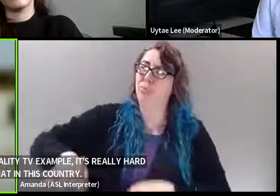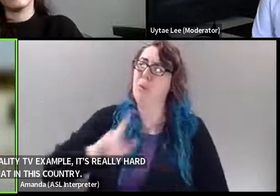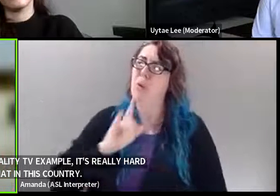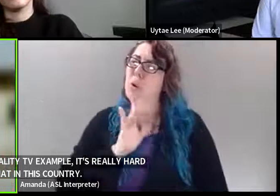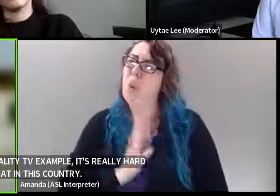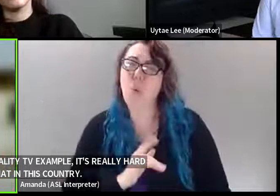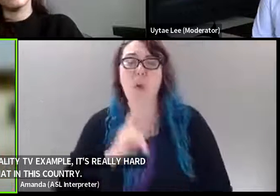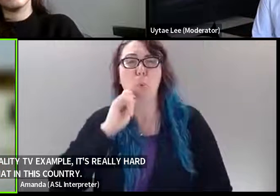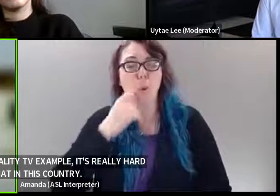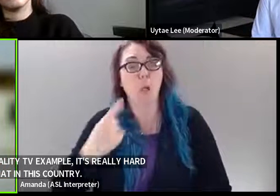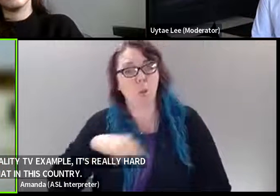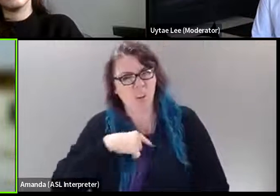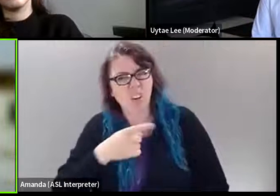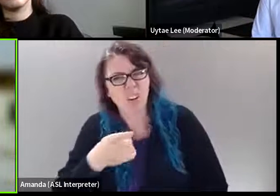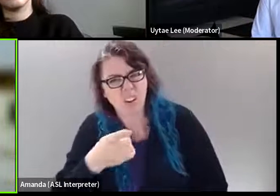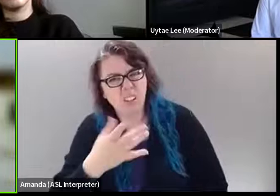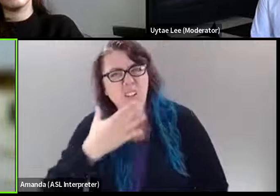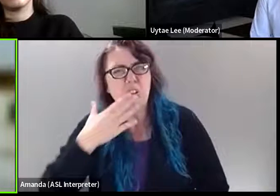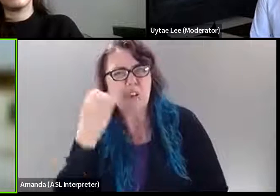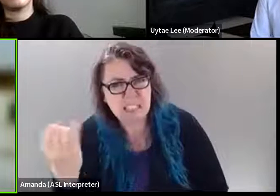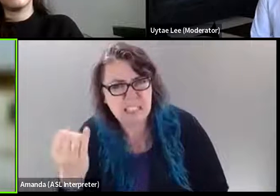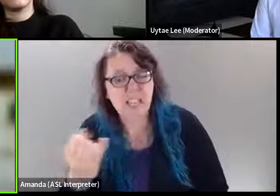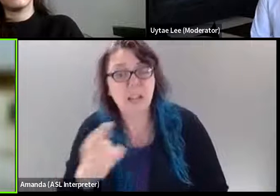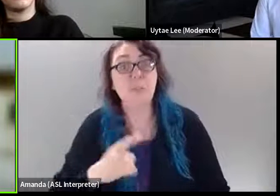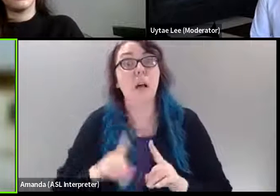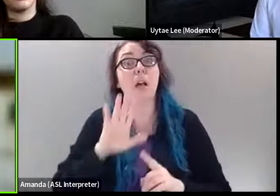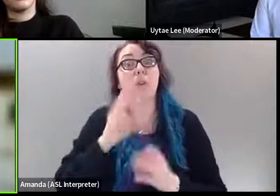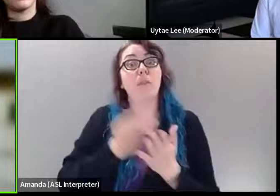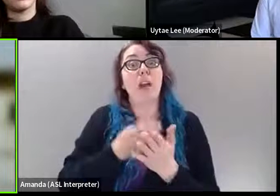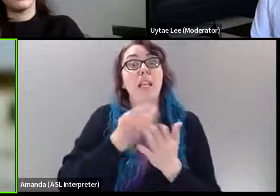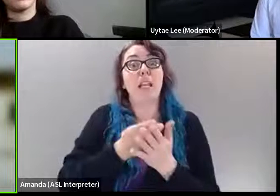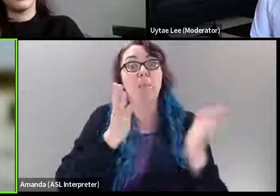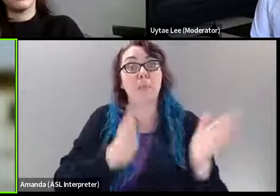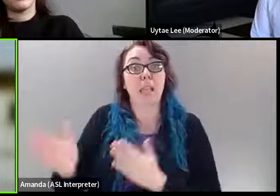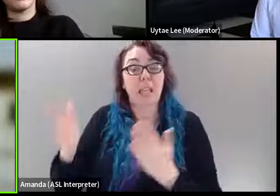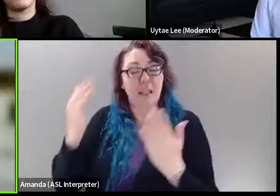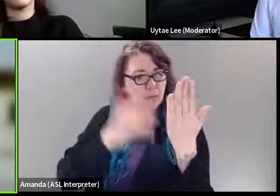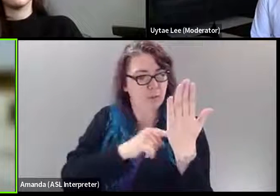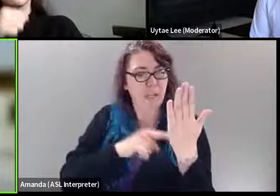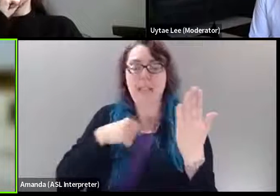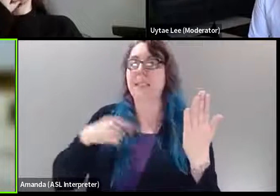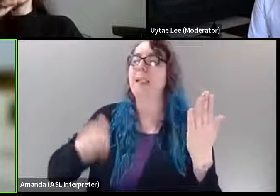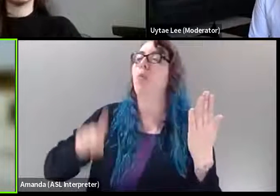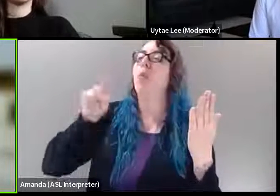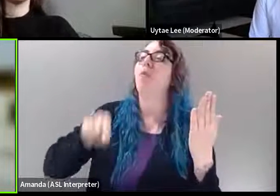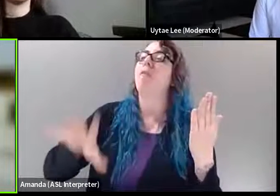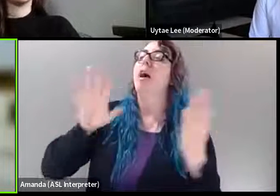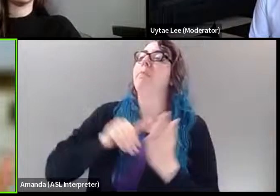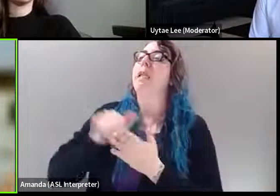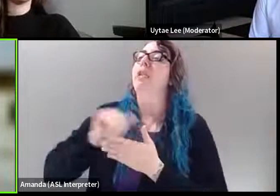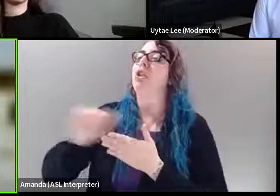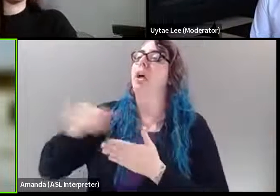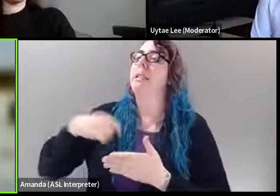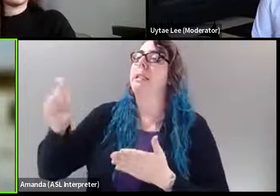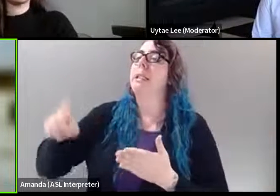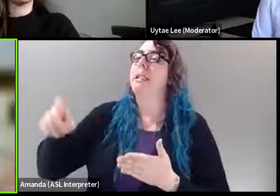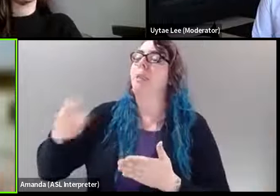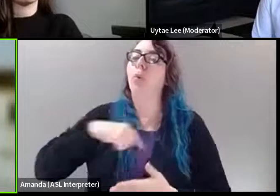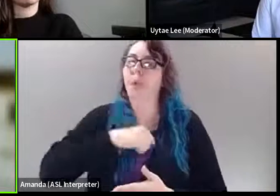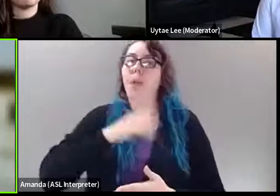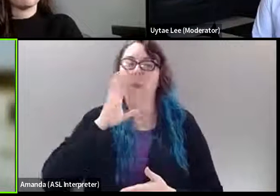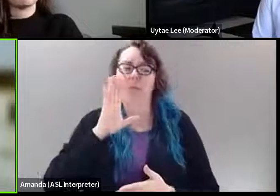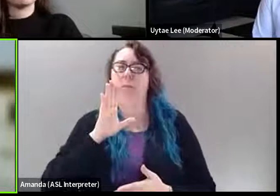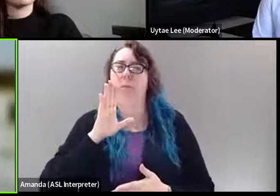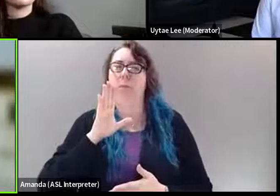need, $1.5 million from us, and we've never worked with you before, we're going to look at that and say, it's just not realistic. It doesn't